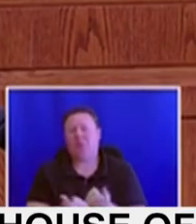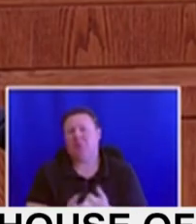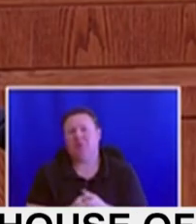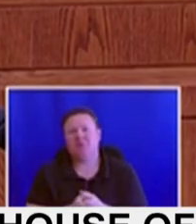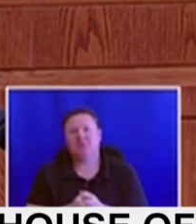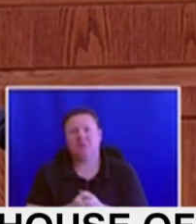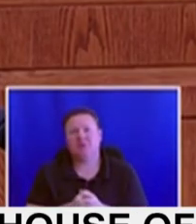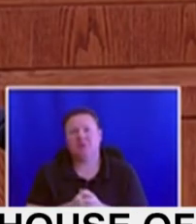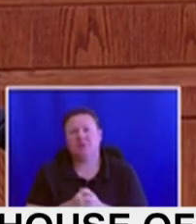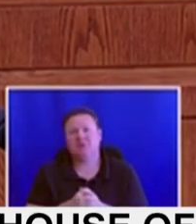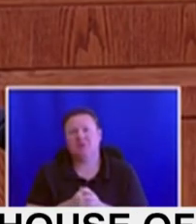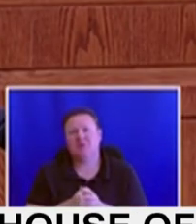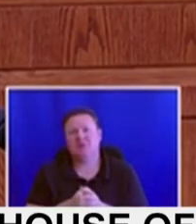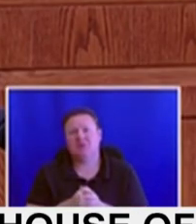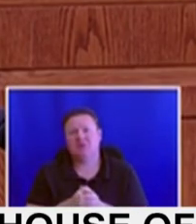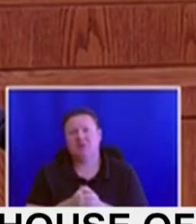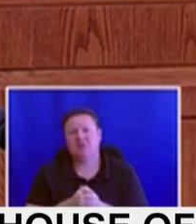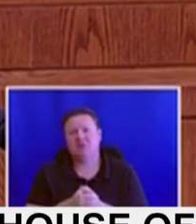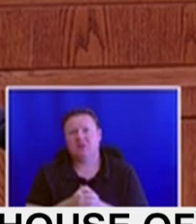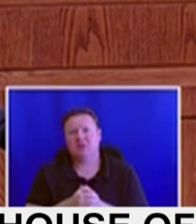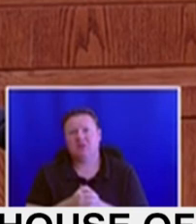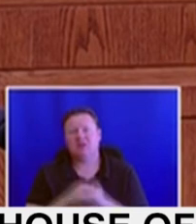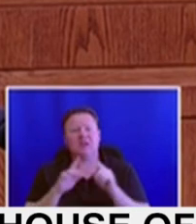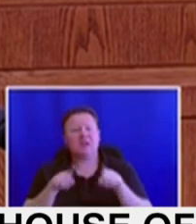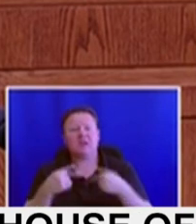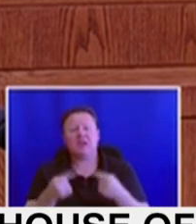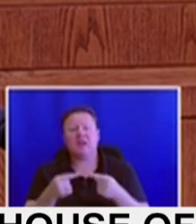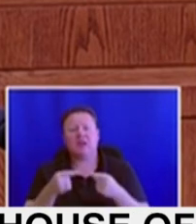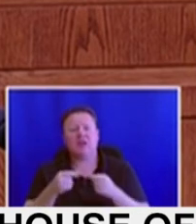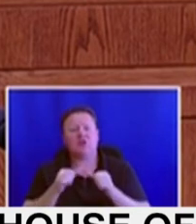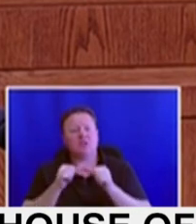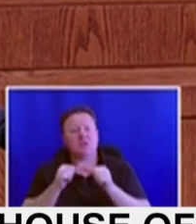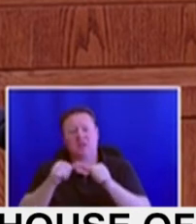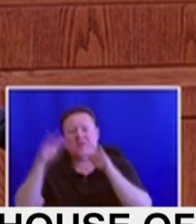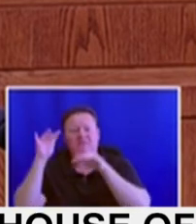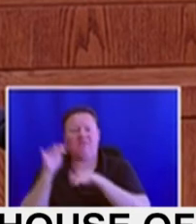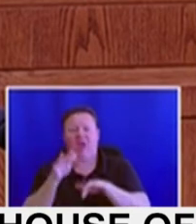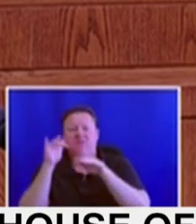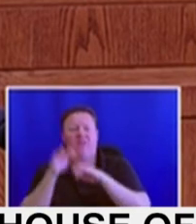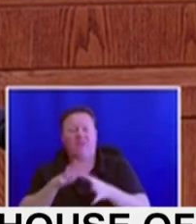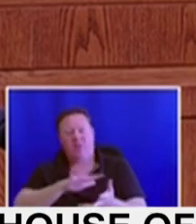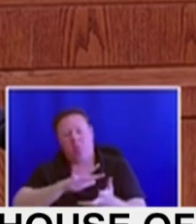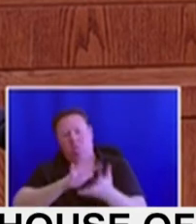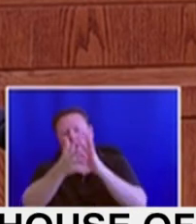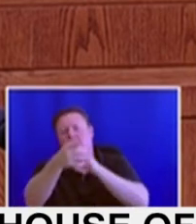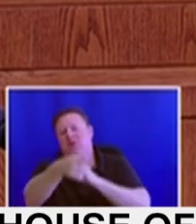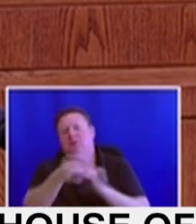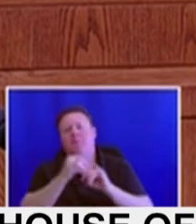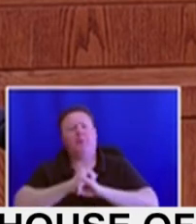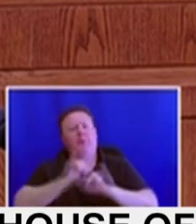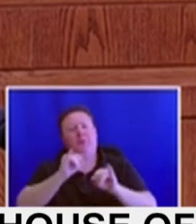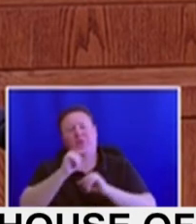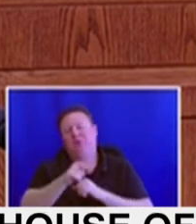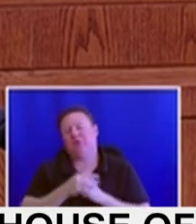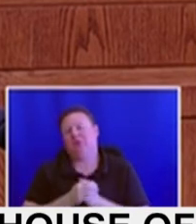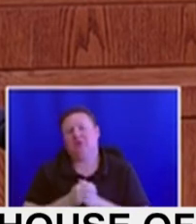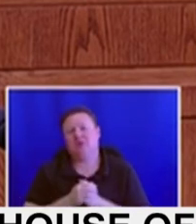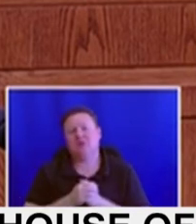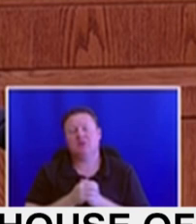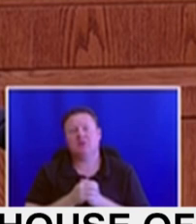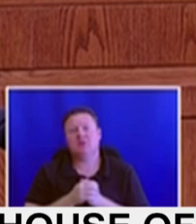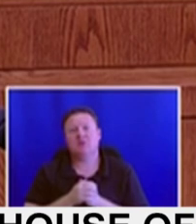to sustain the type of floods that we are having. While these challenges may at